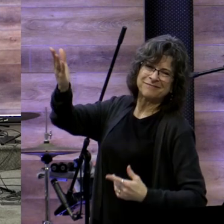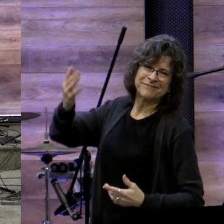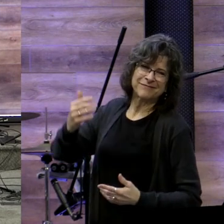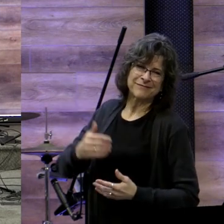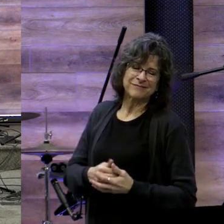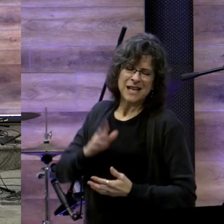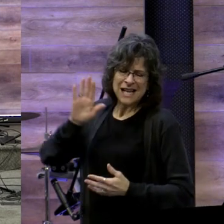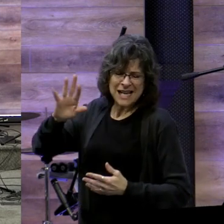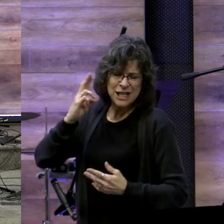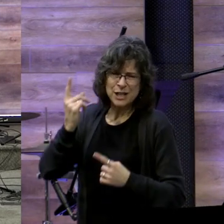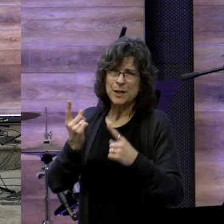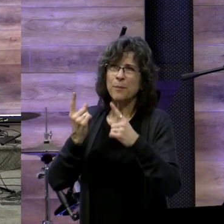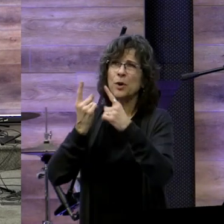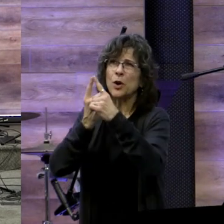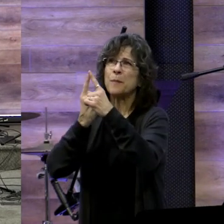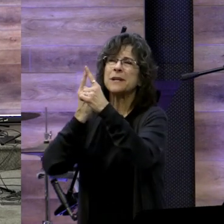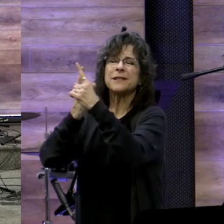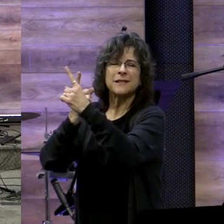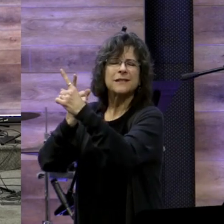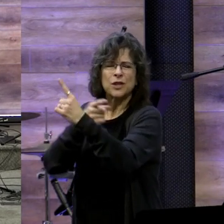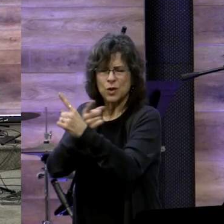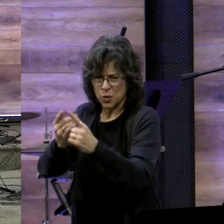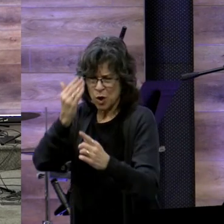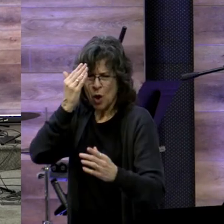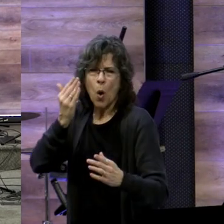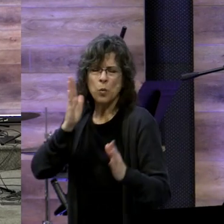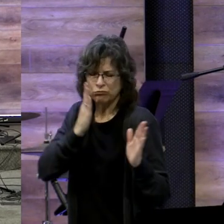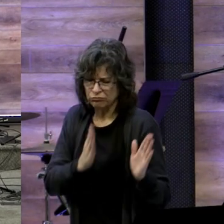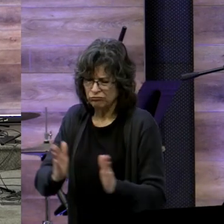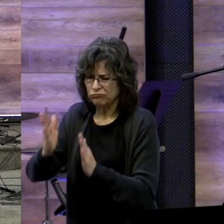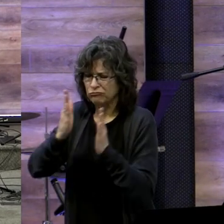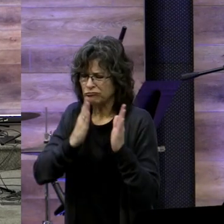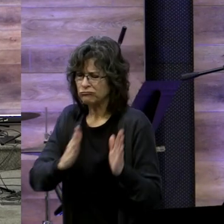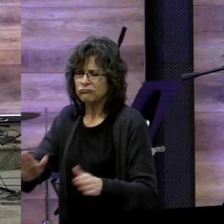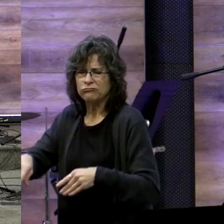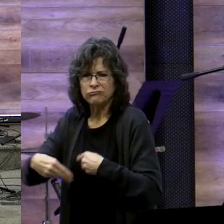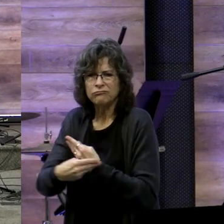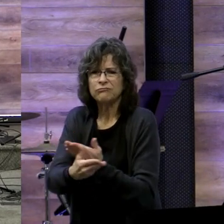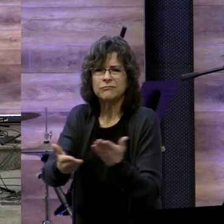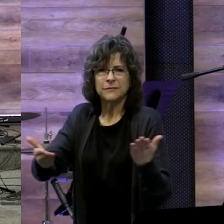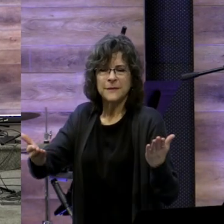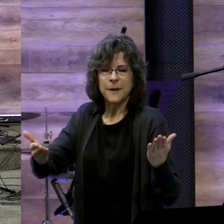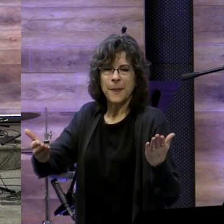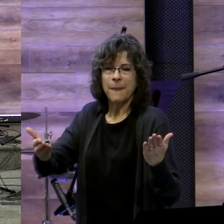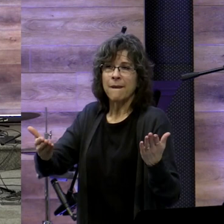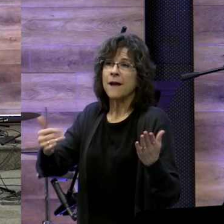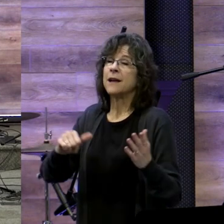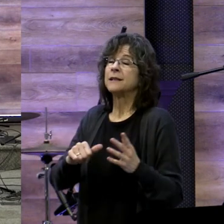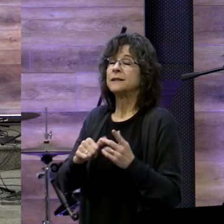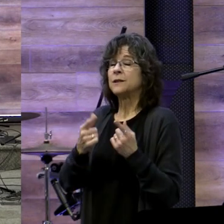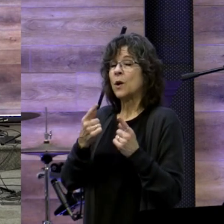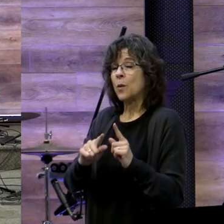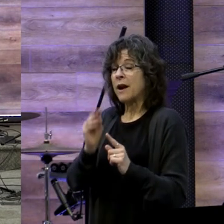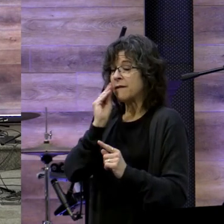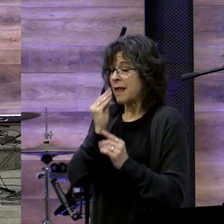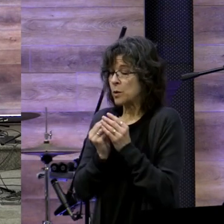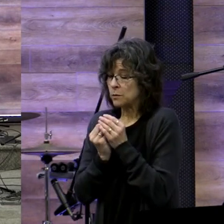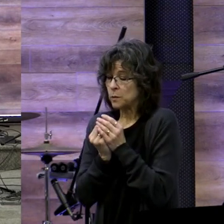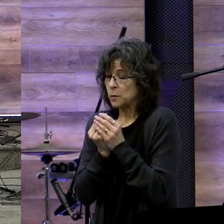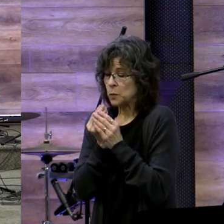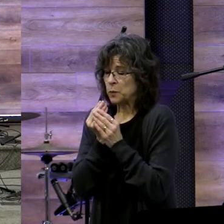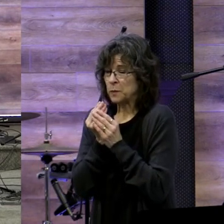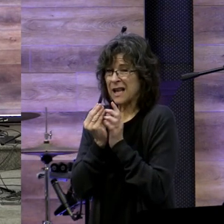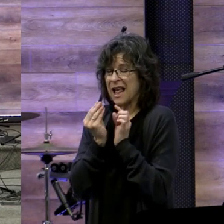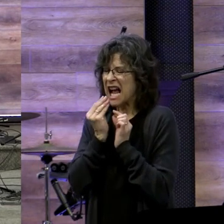His purposes will ripen fast, unfolding every hour. The bud may have a bitter taste,